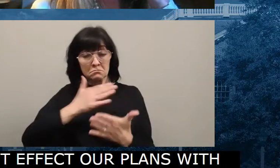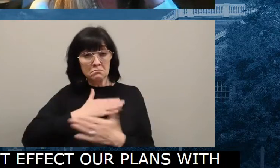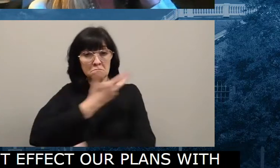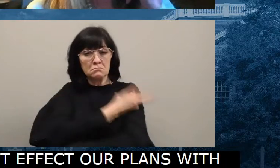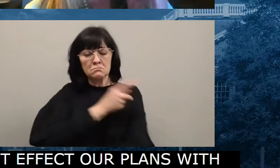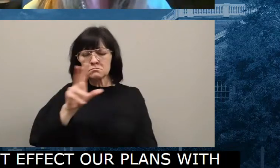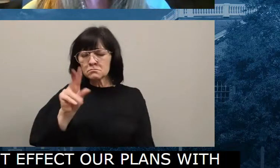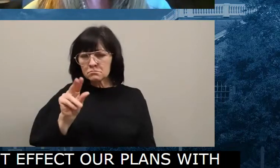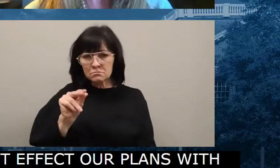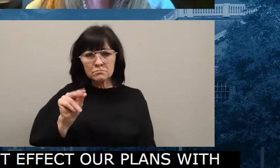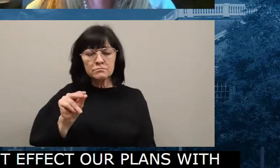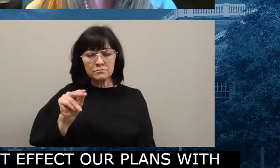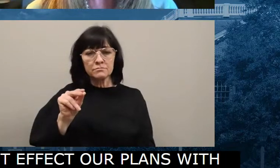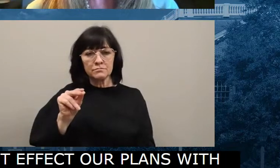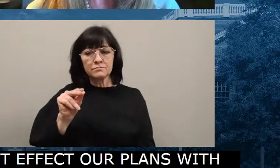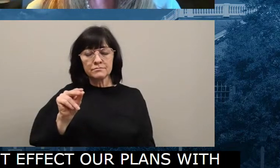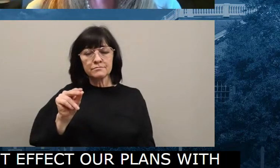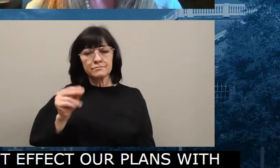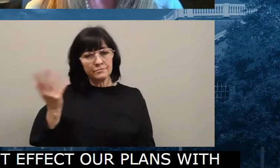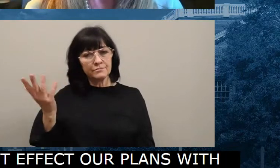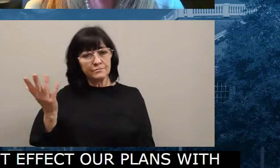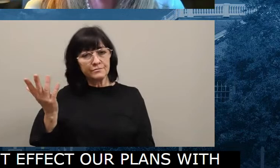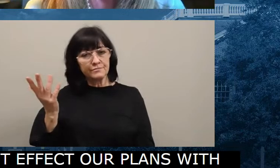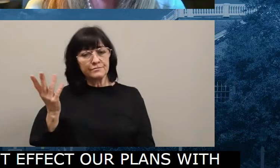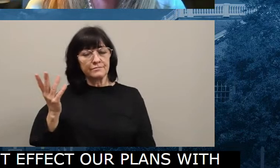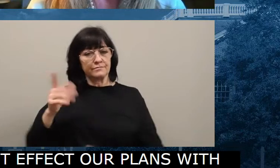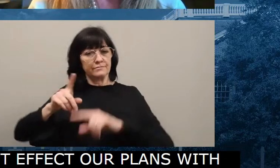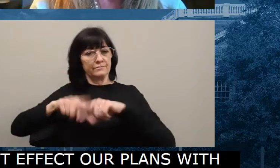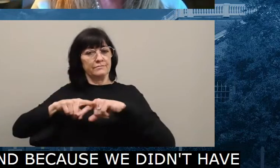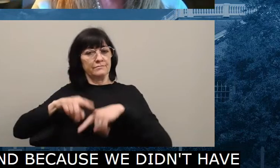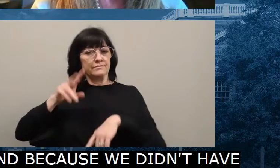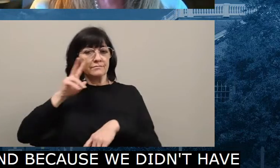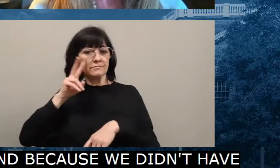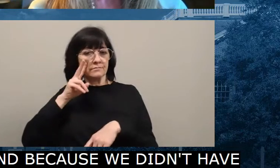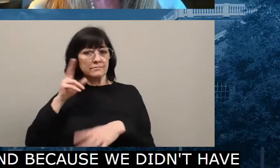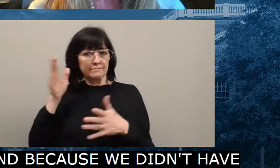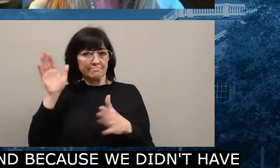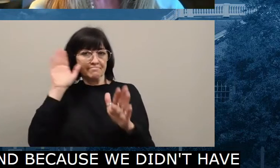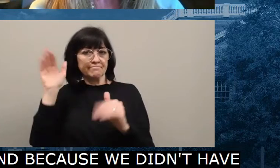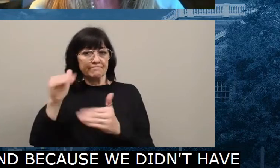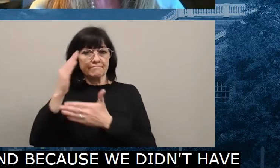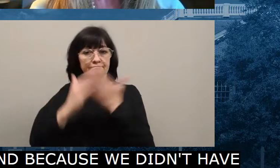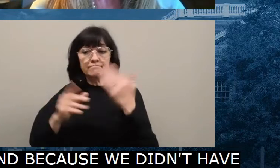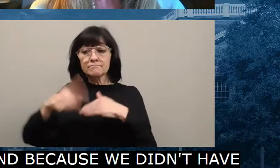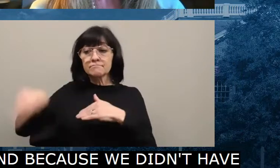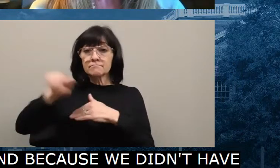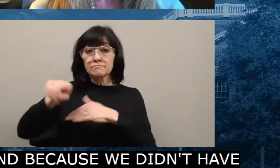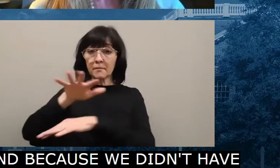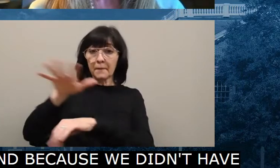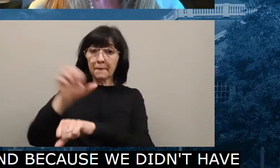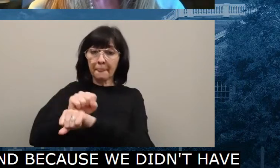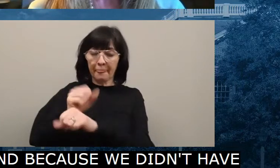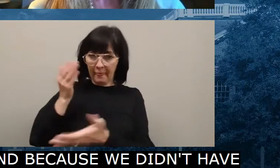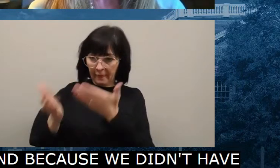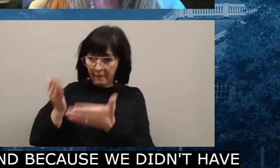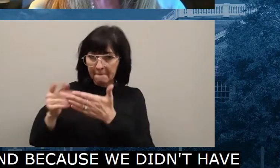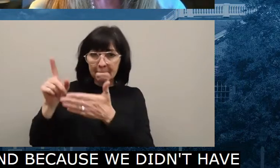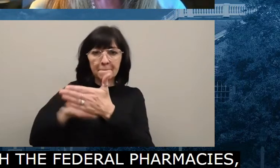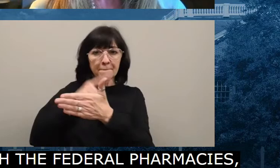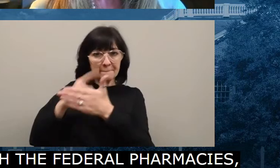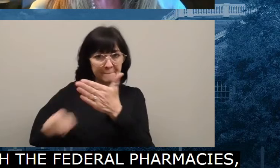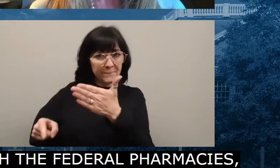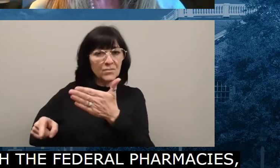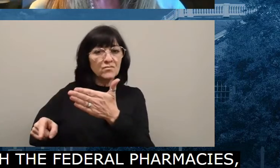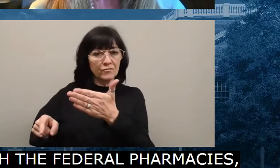there. And so some of those, we expect that some of those appointments will have to be canceled. They won't get the supply that they